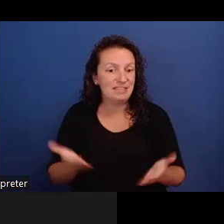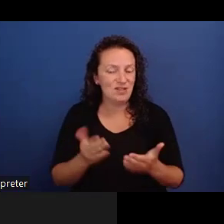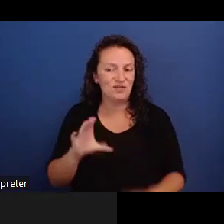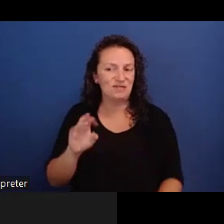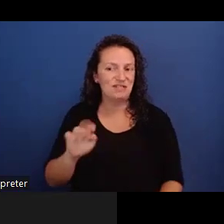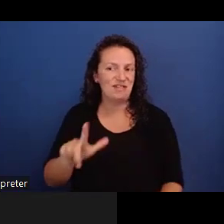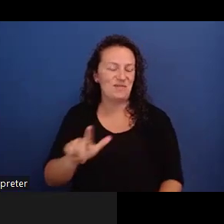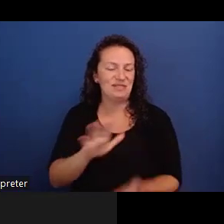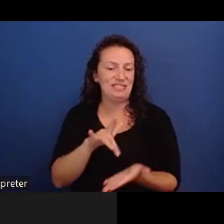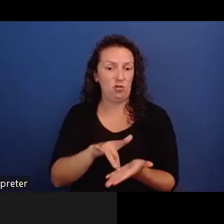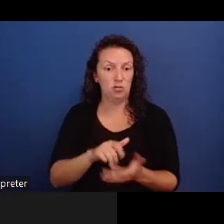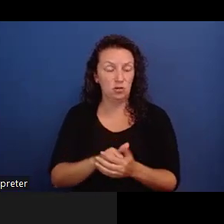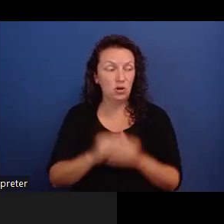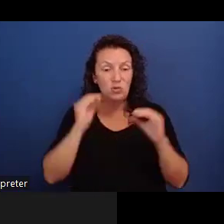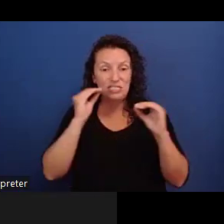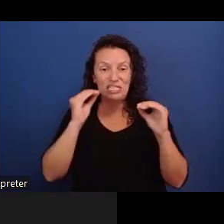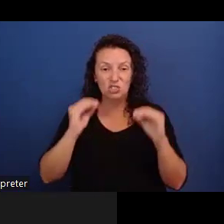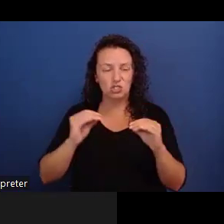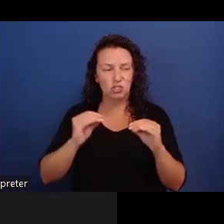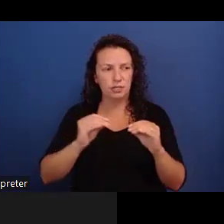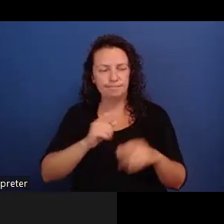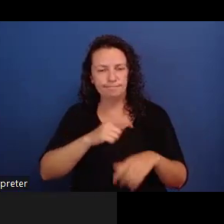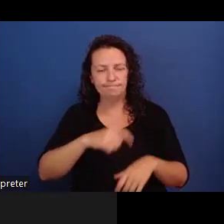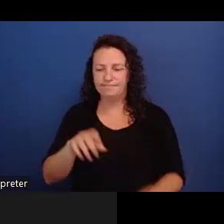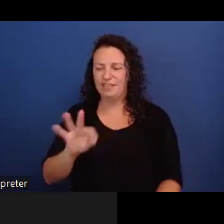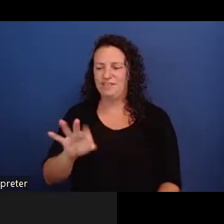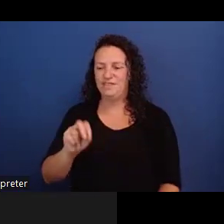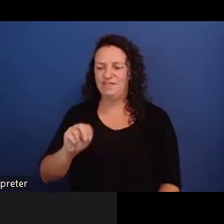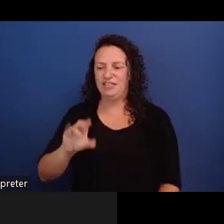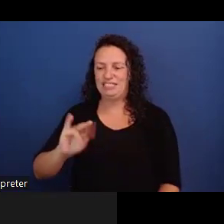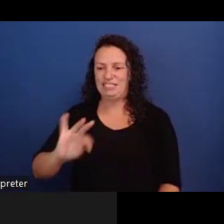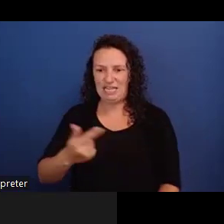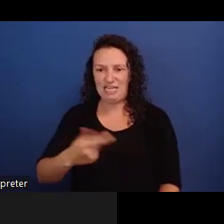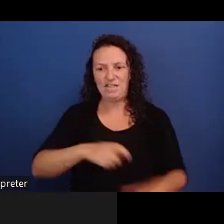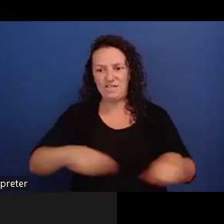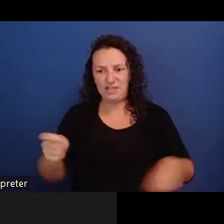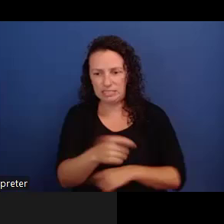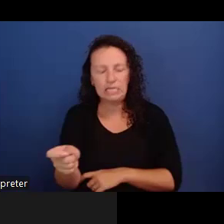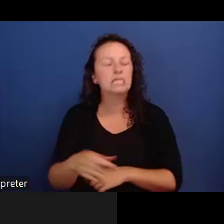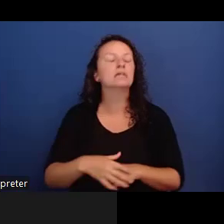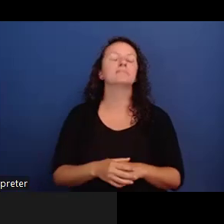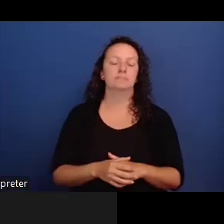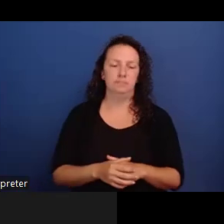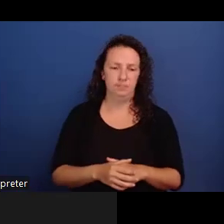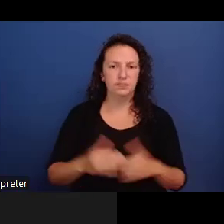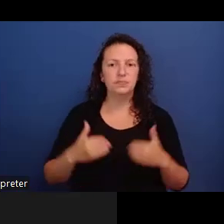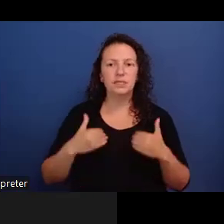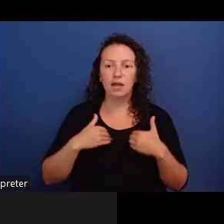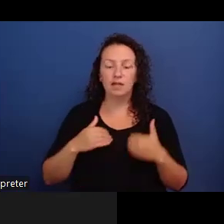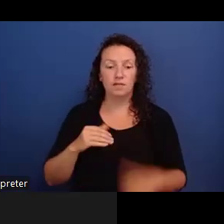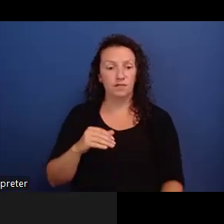our students how to fence, and we have a sensory arts teacher. We have, a lot of orientation mobility.